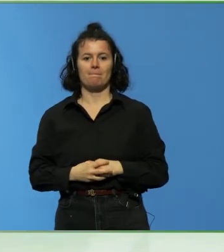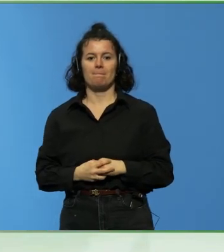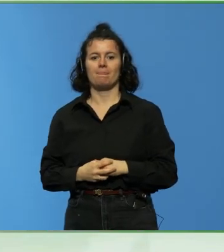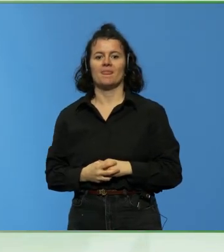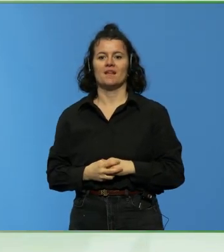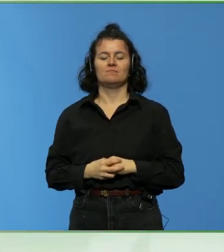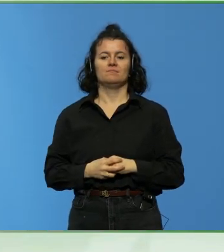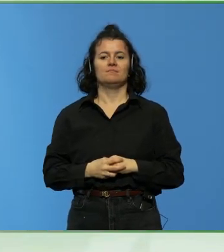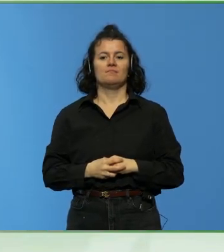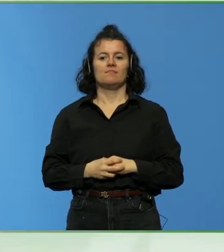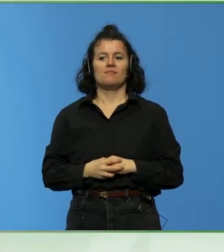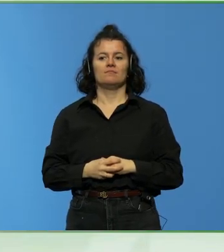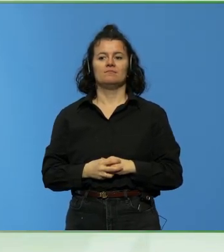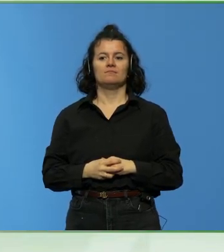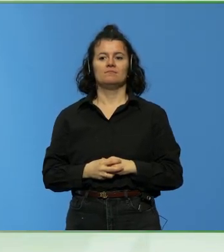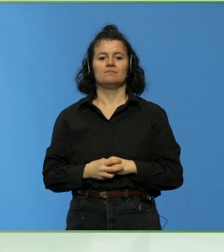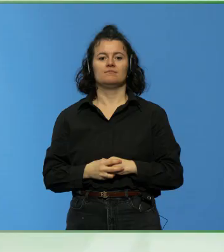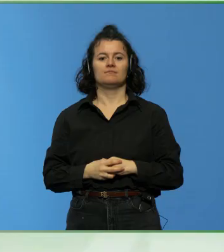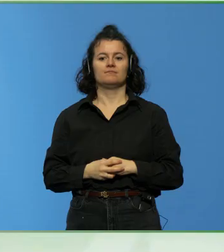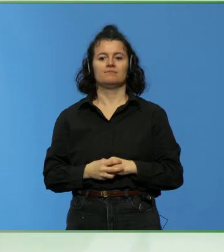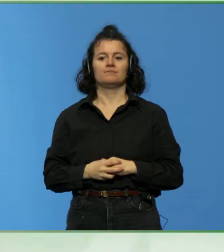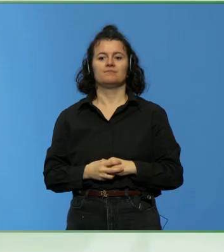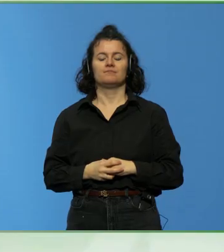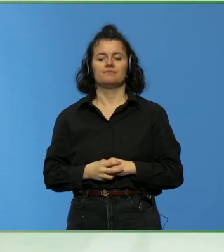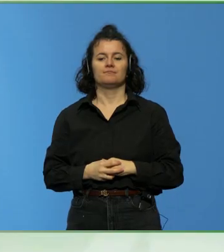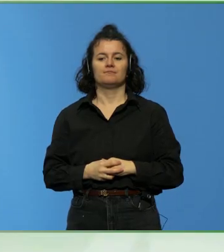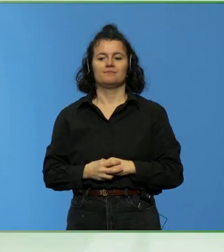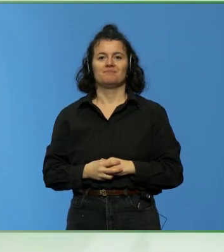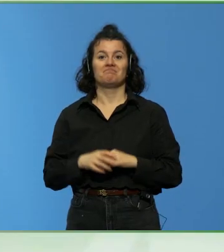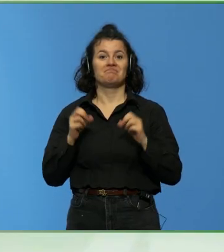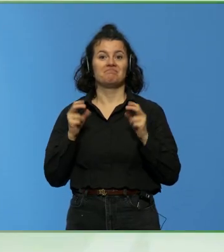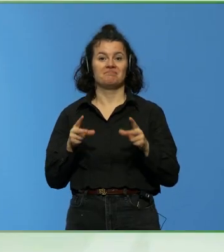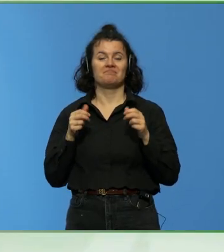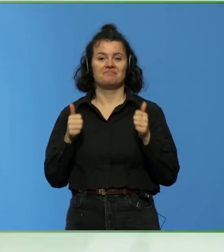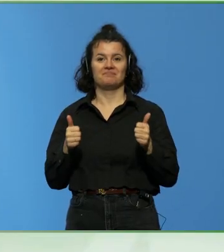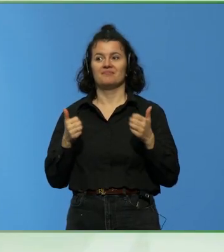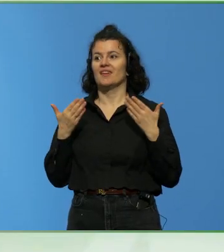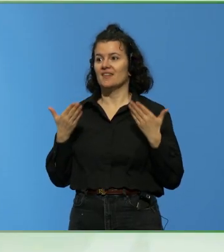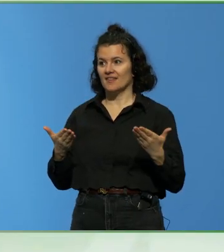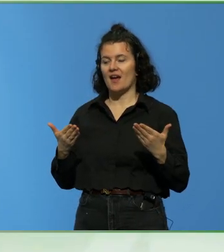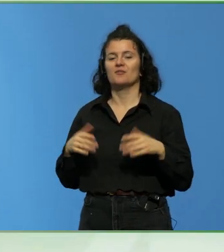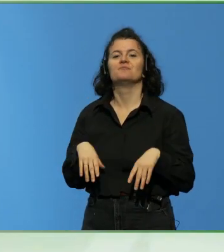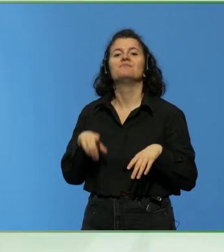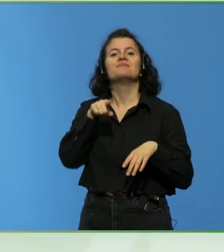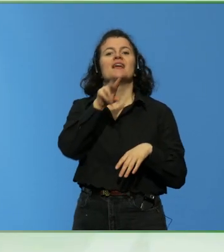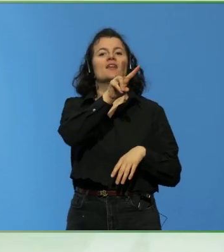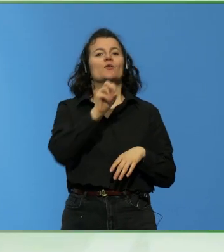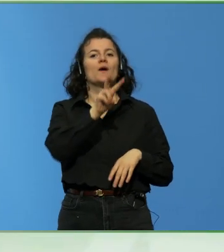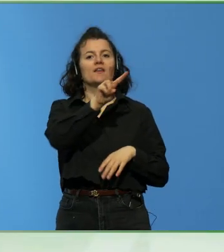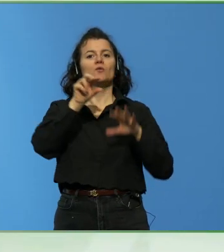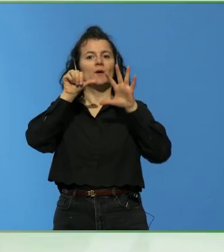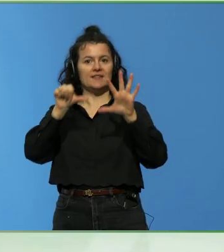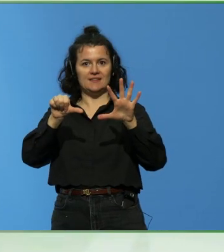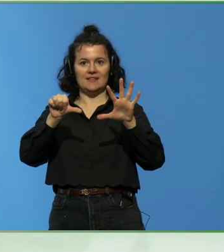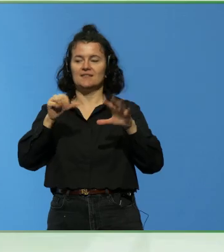yeah. All right. So opening this session, we will feature Zero Project Awardees of 2026 from Asia